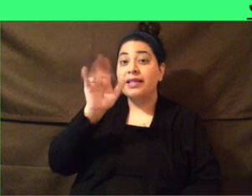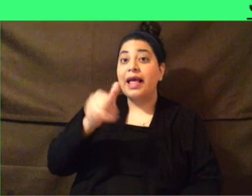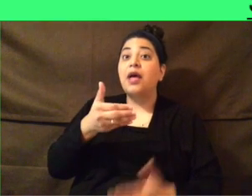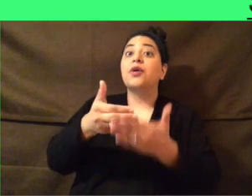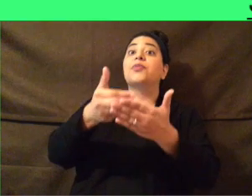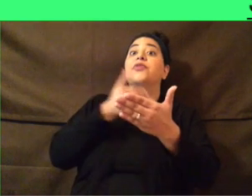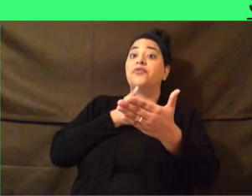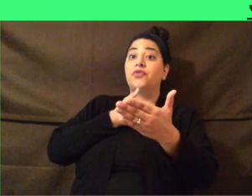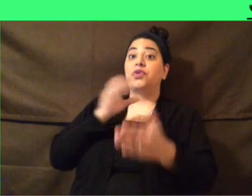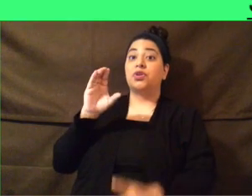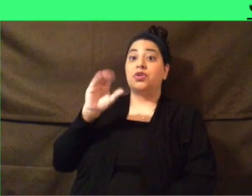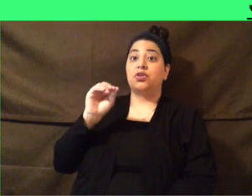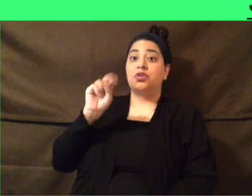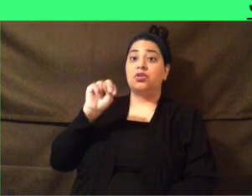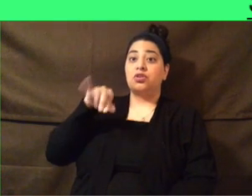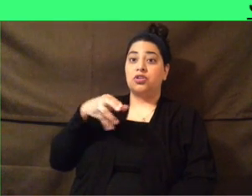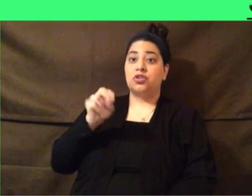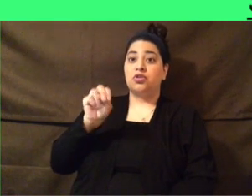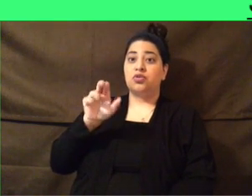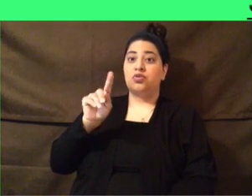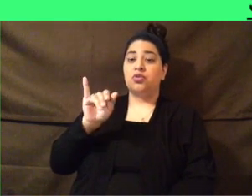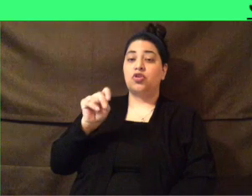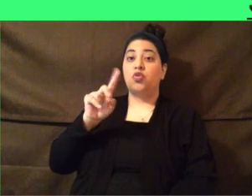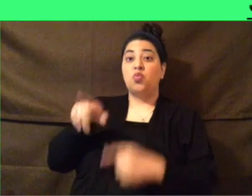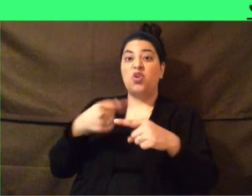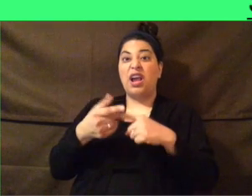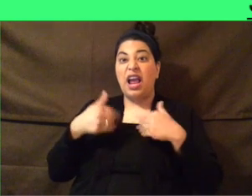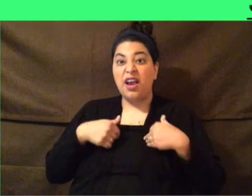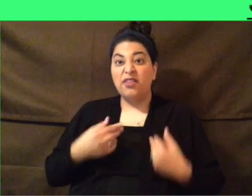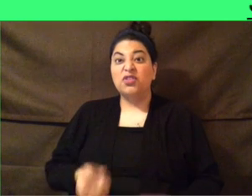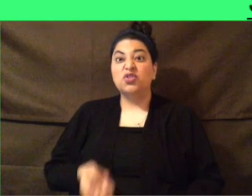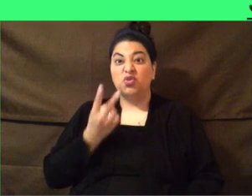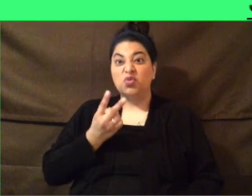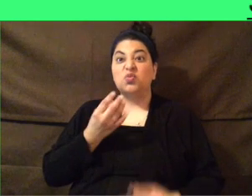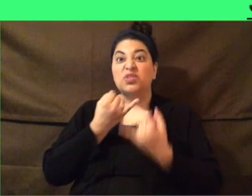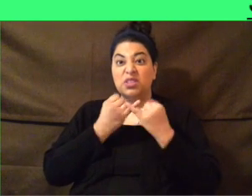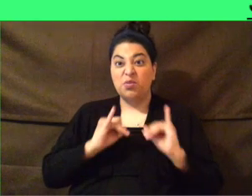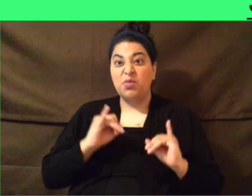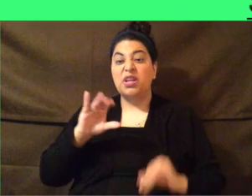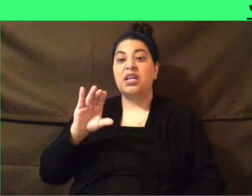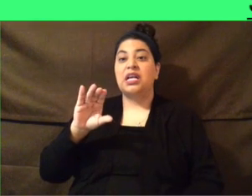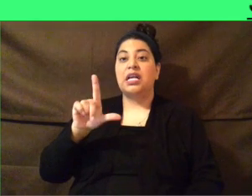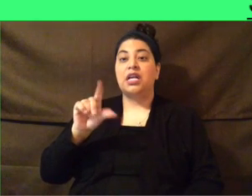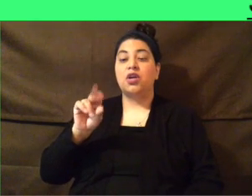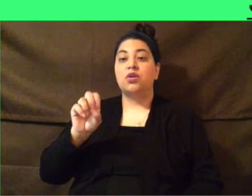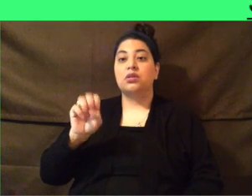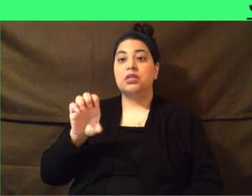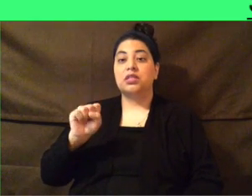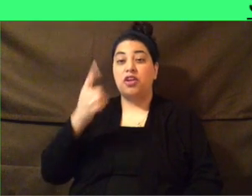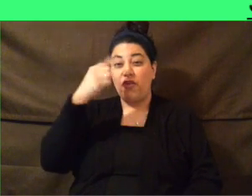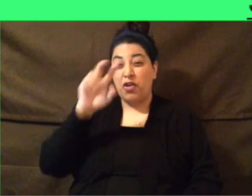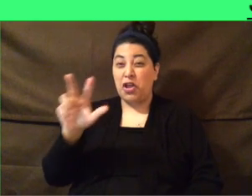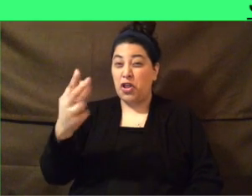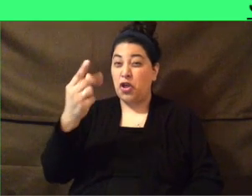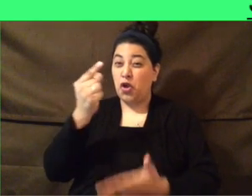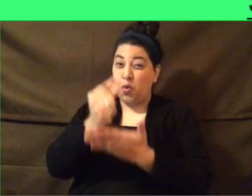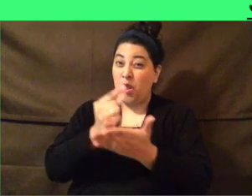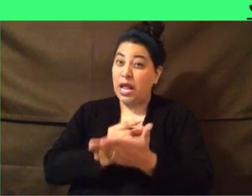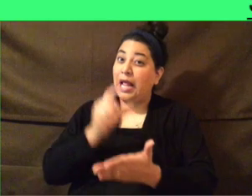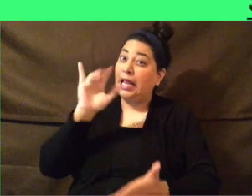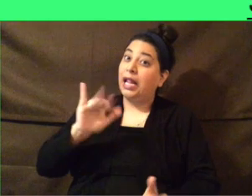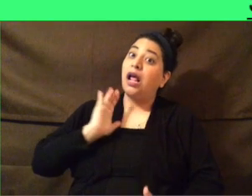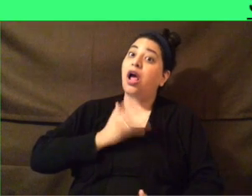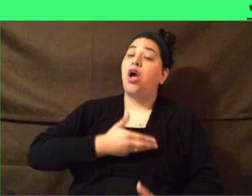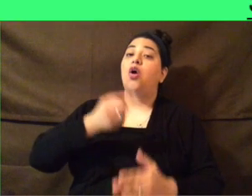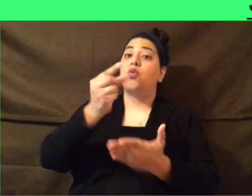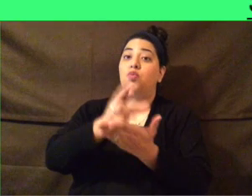is placed before the conjunction when we are joining 2 independent clauses. Okay? For third grade, that's